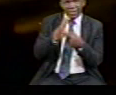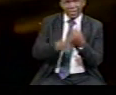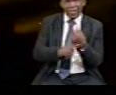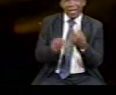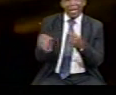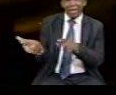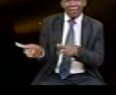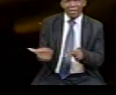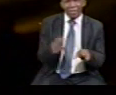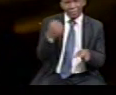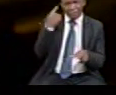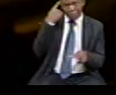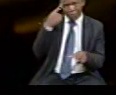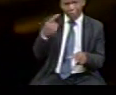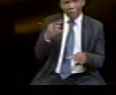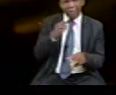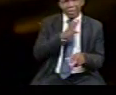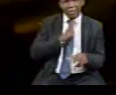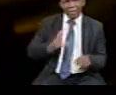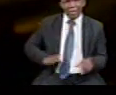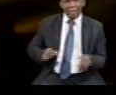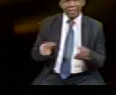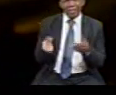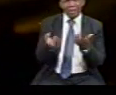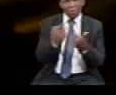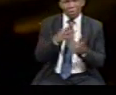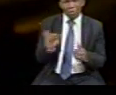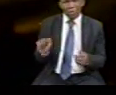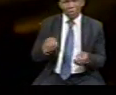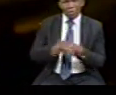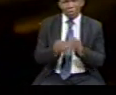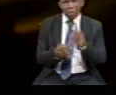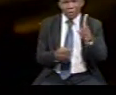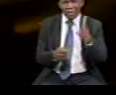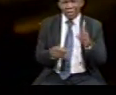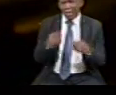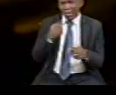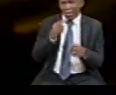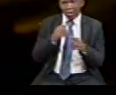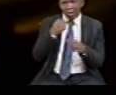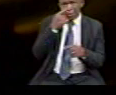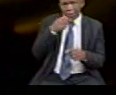observe that in the passages we have read, number one, it talks about the coming of the Lord,